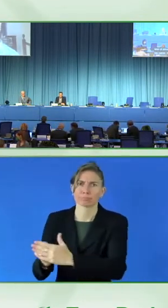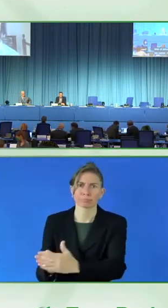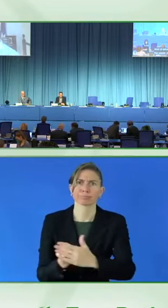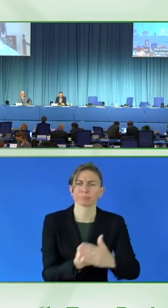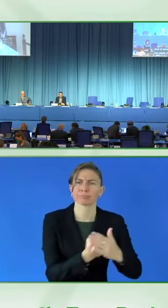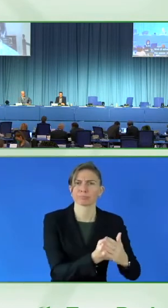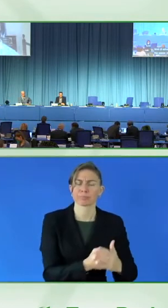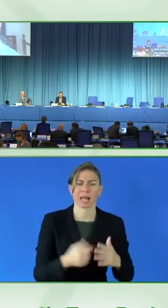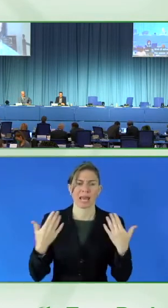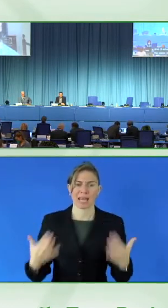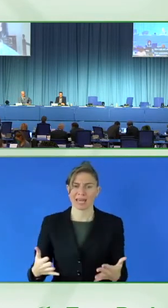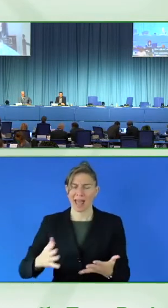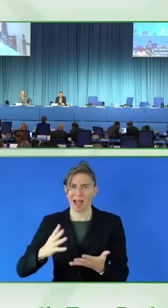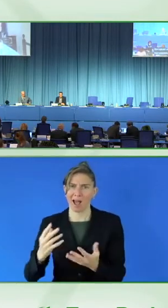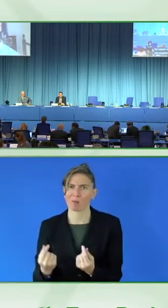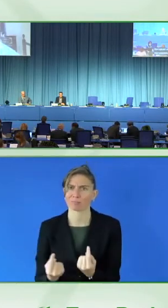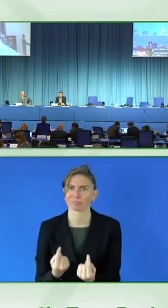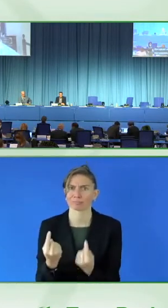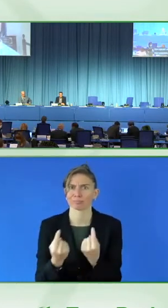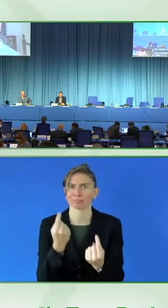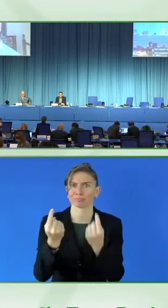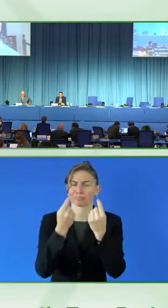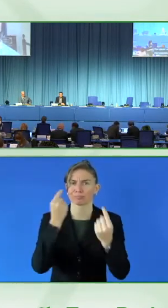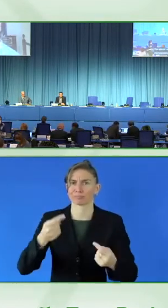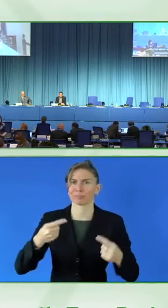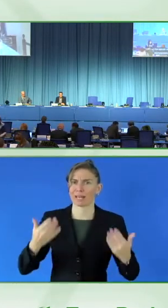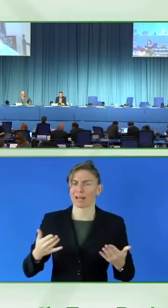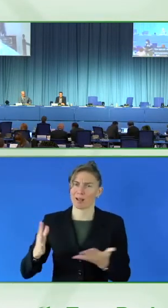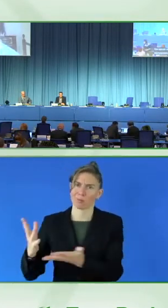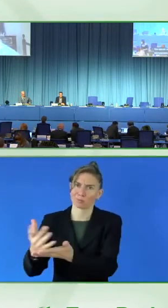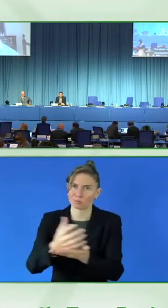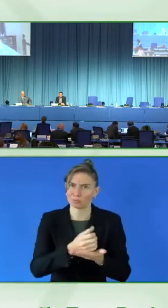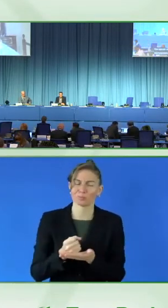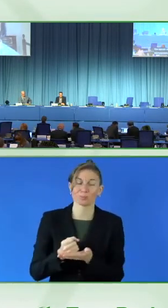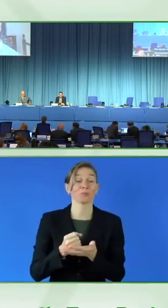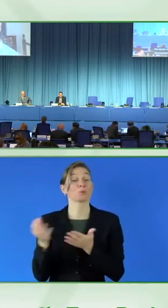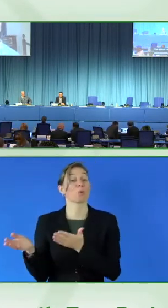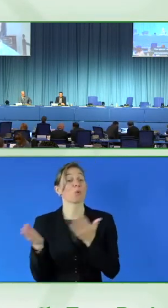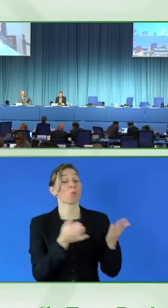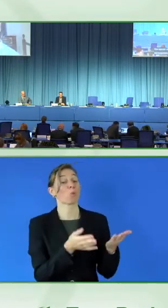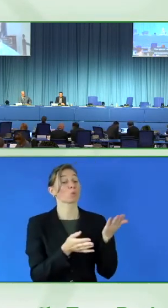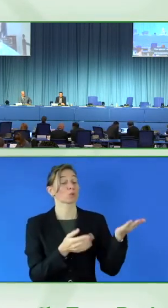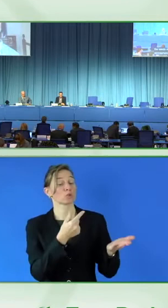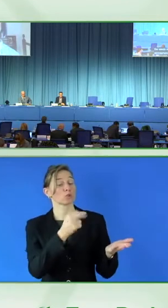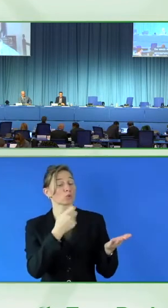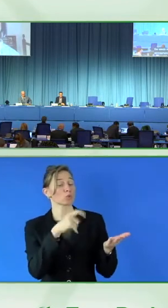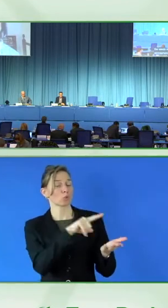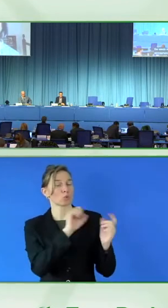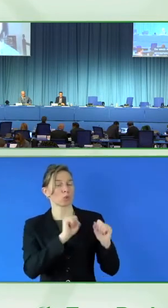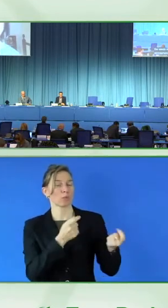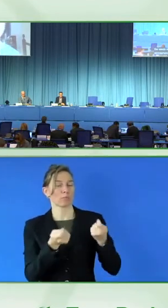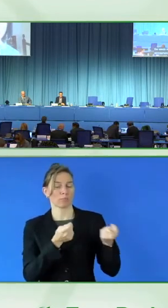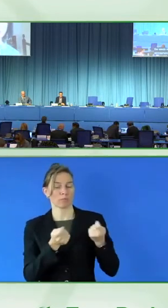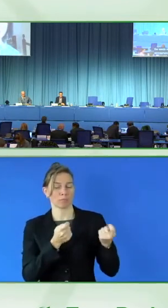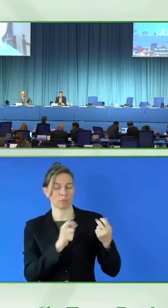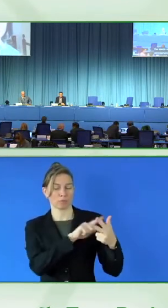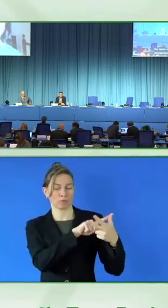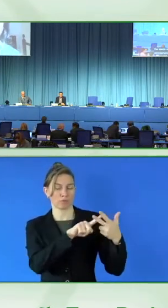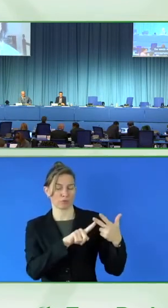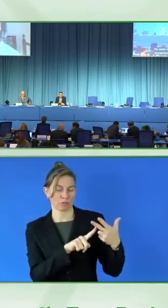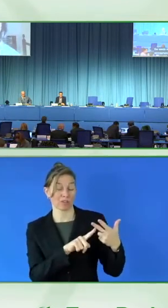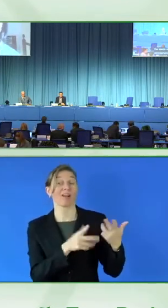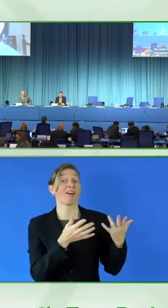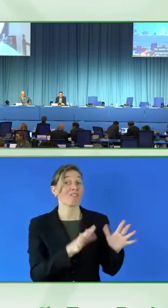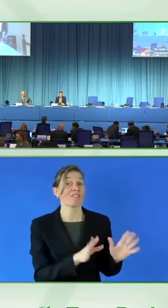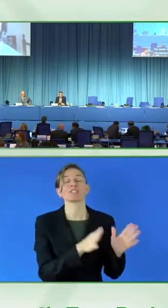me leave you to moderate the discussion between the three. Then we'll do question and answers. At the end of it,